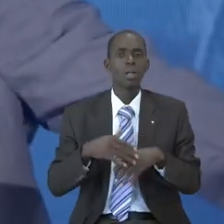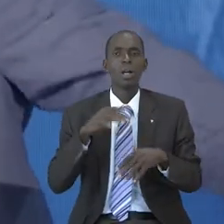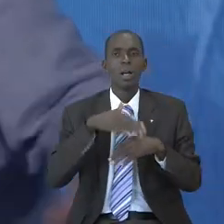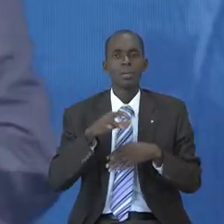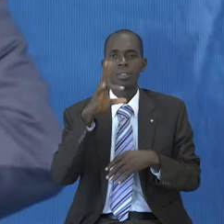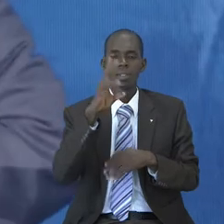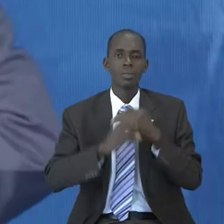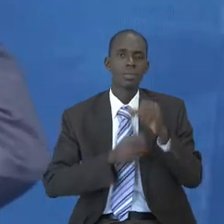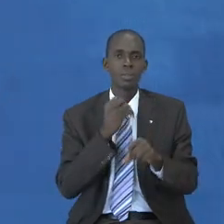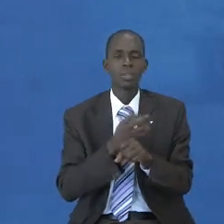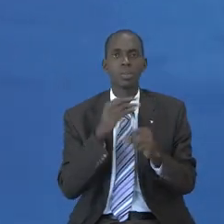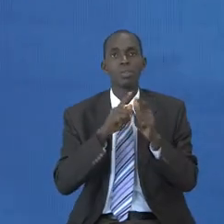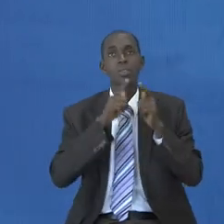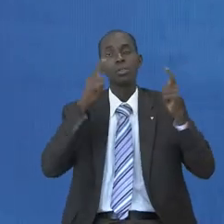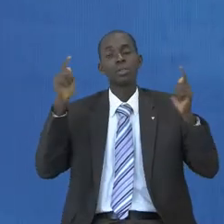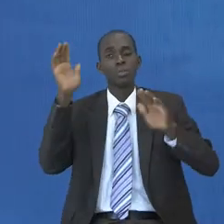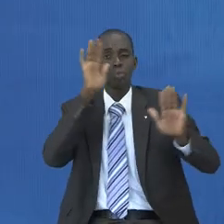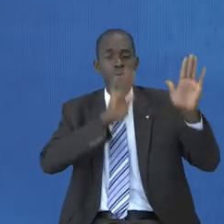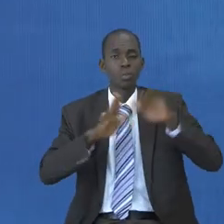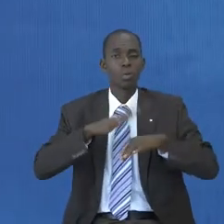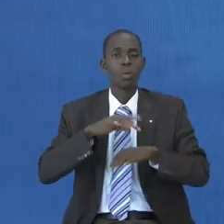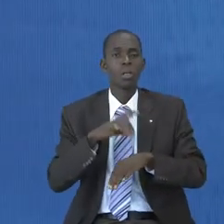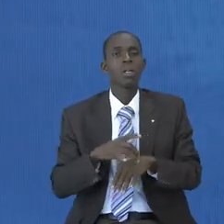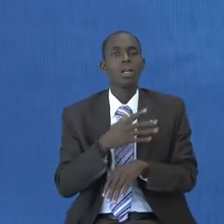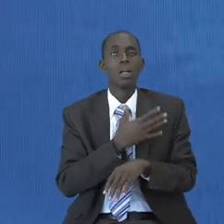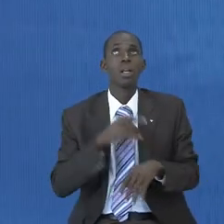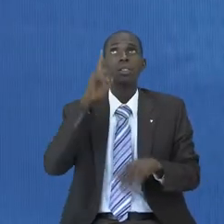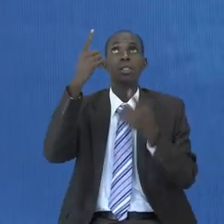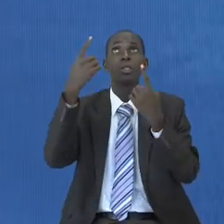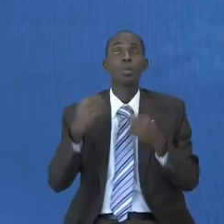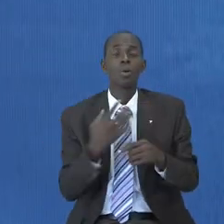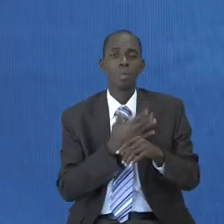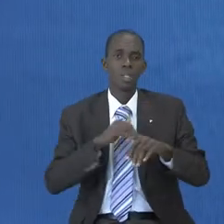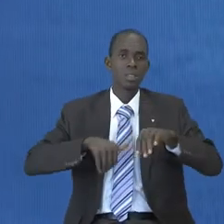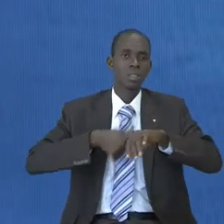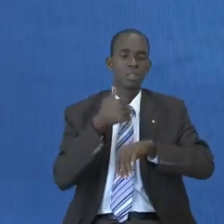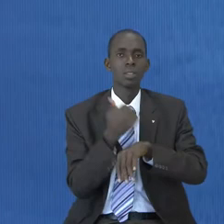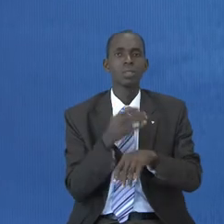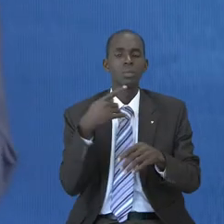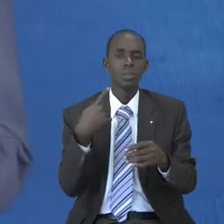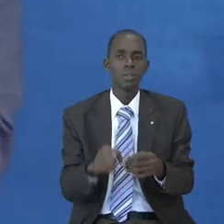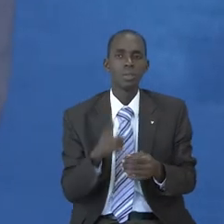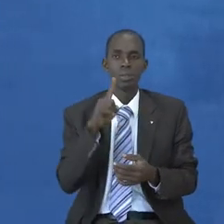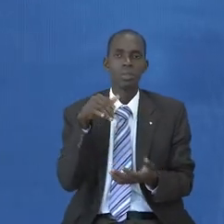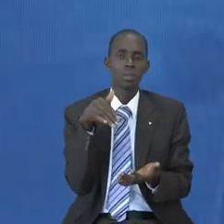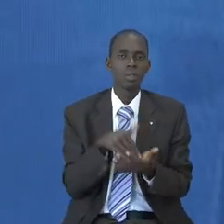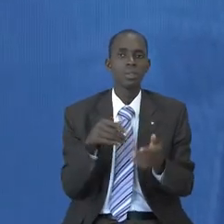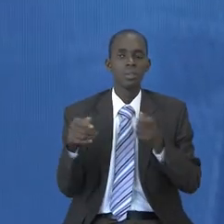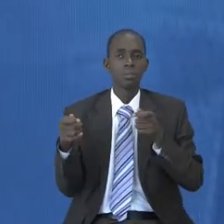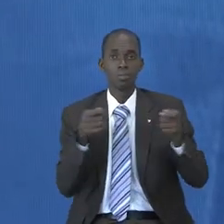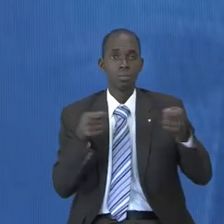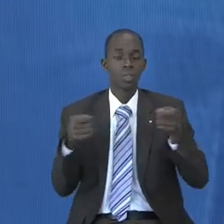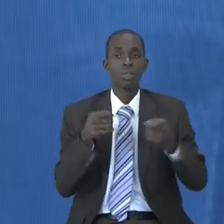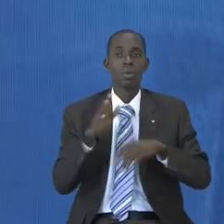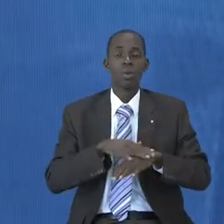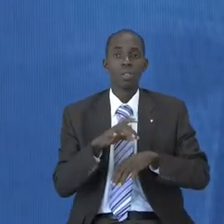tribulation here on earth, and he comes and he establishes his millennial kingdom. And then after that, he's still